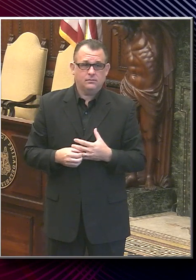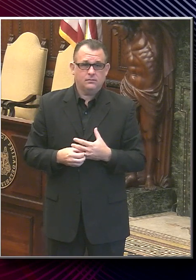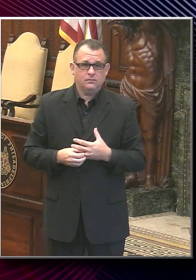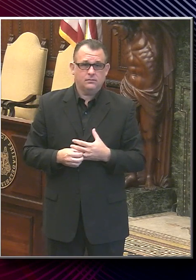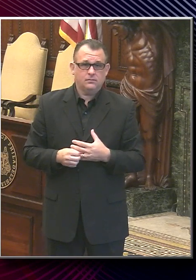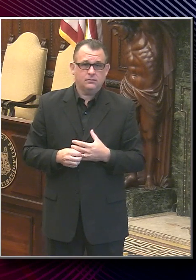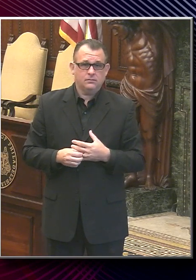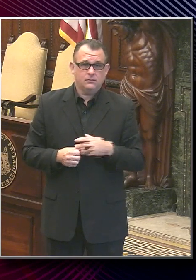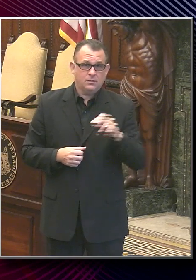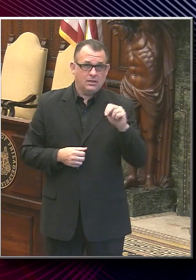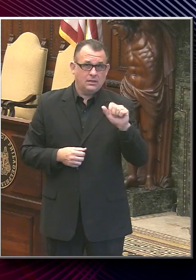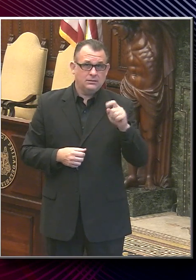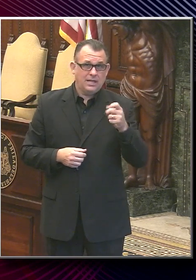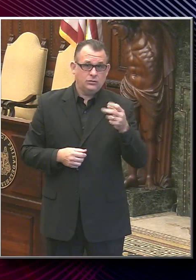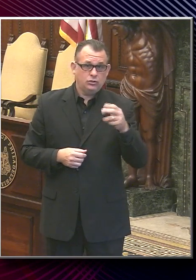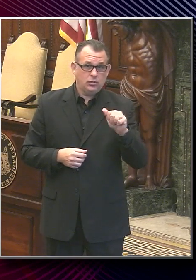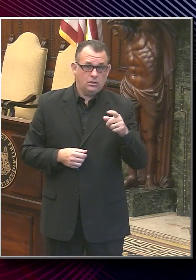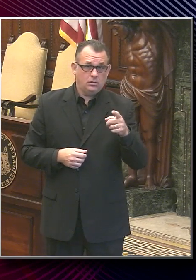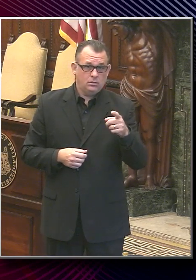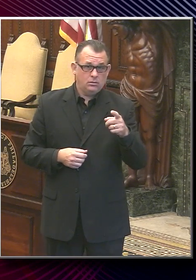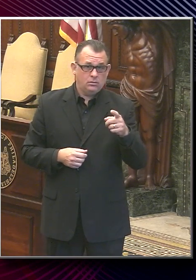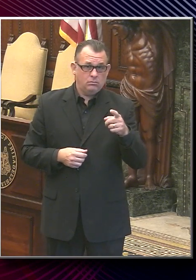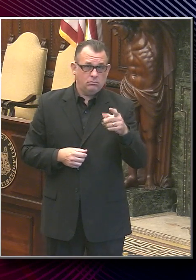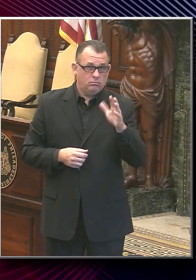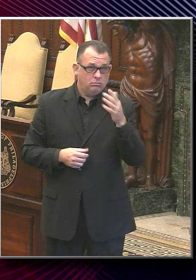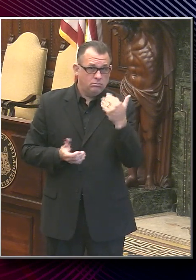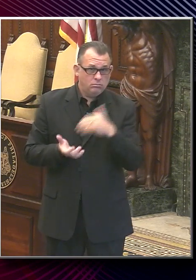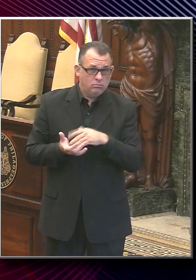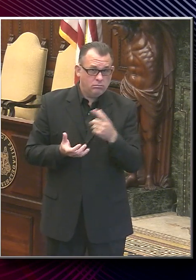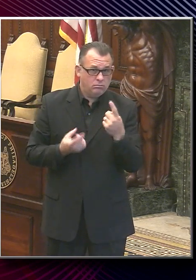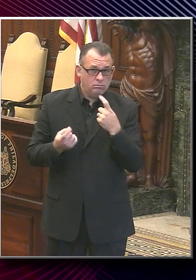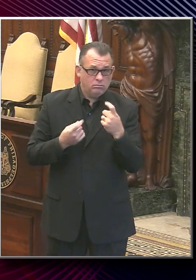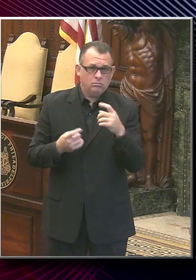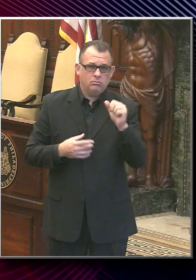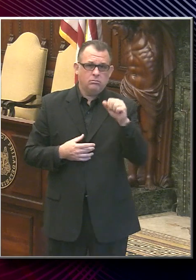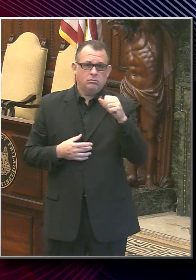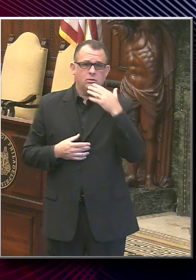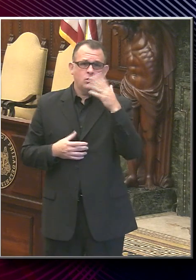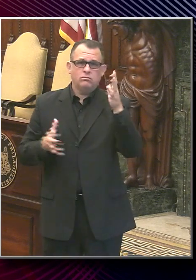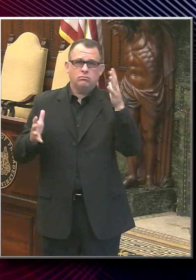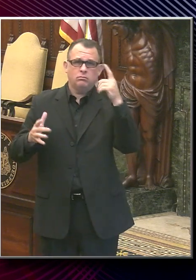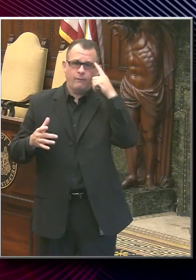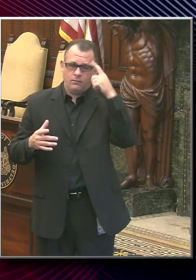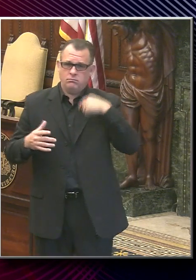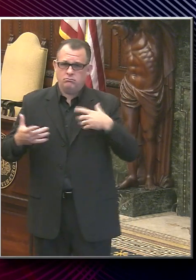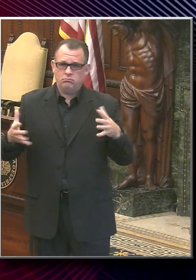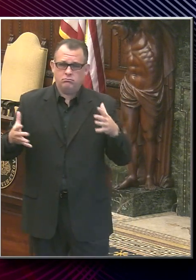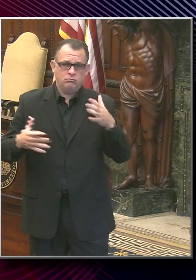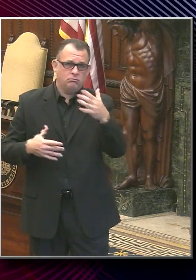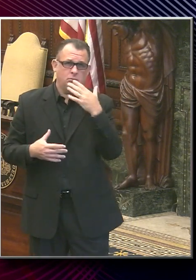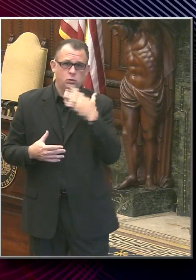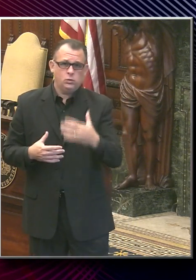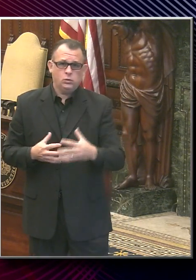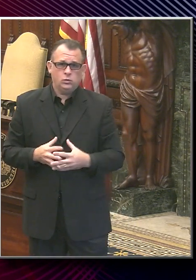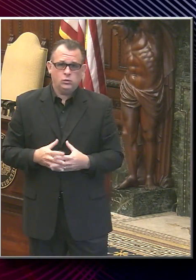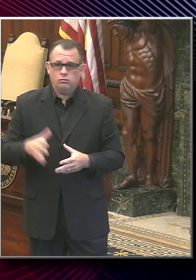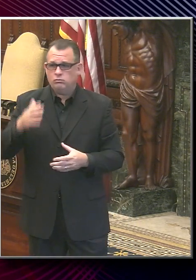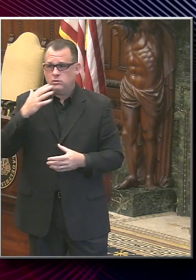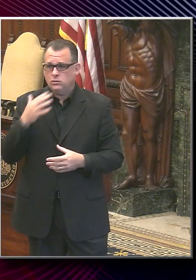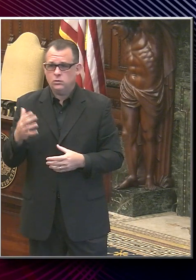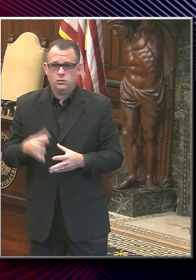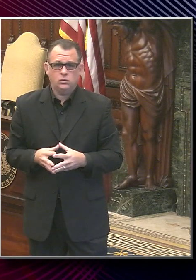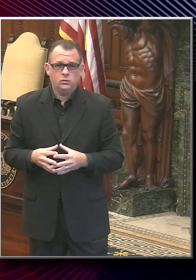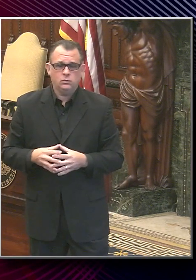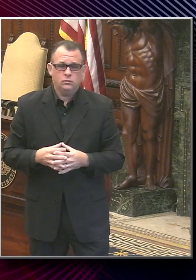Natasha, can you unmute again? Sorry. Okay, yeah, that's all I had, actually. Thank you guys very much. Thank you. Let's